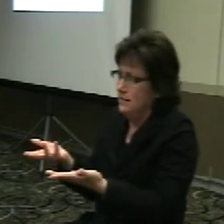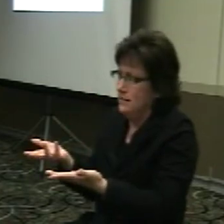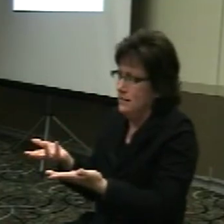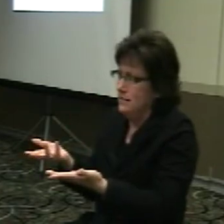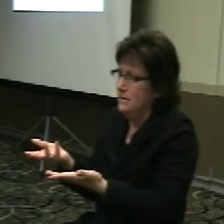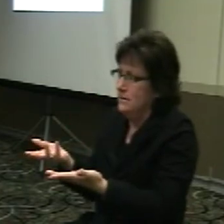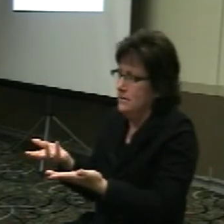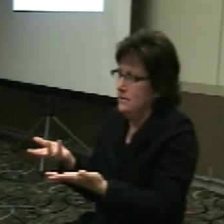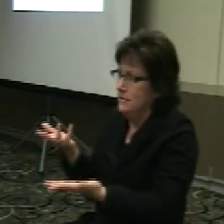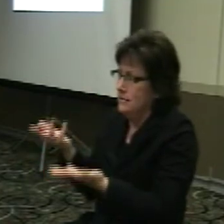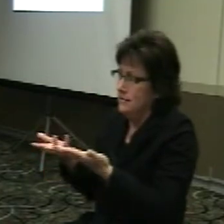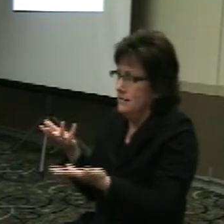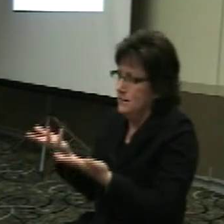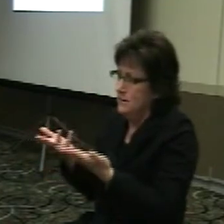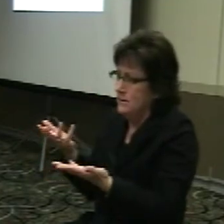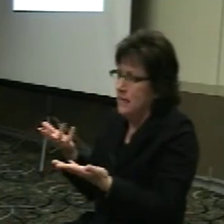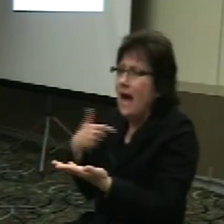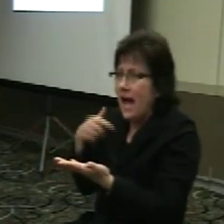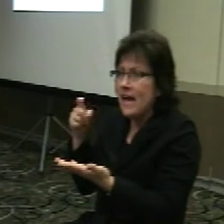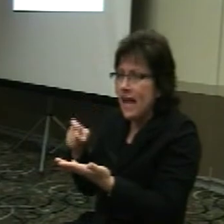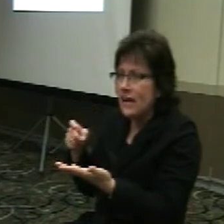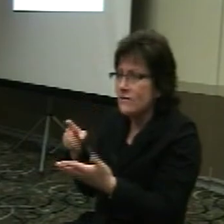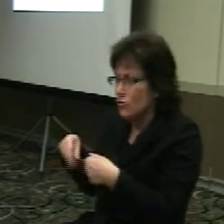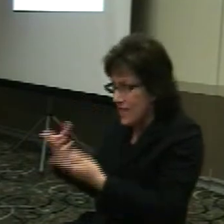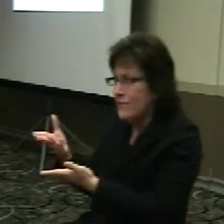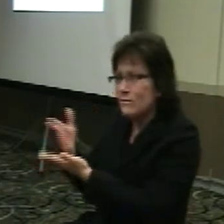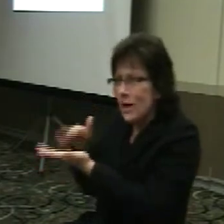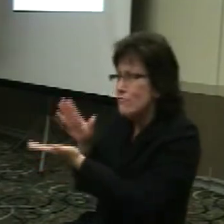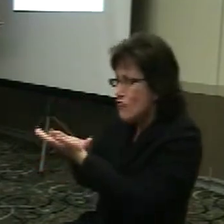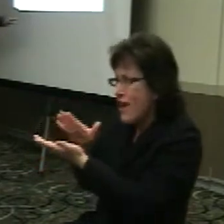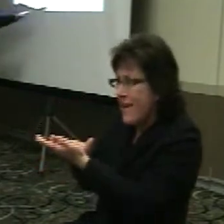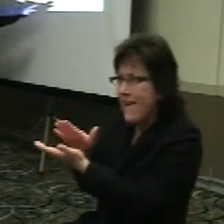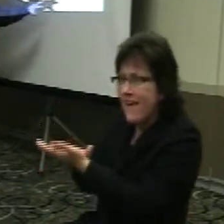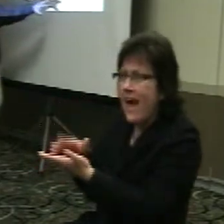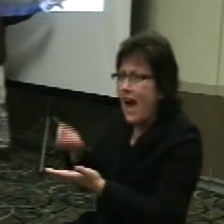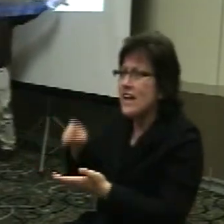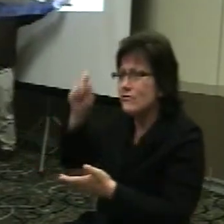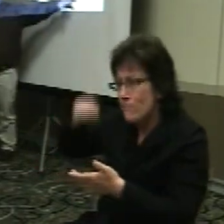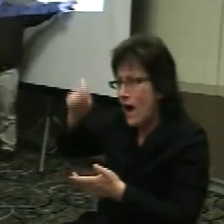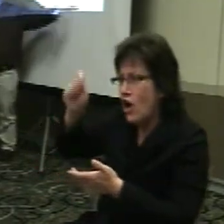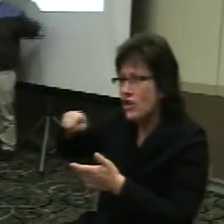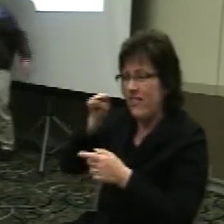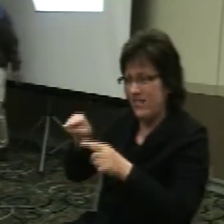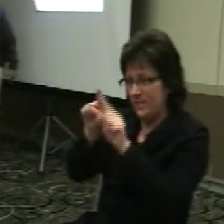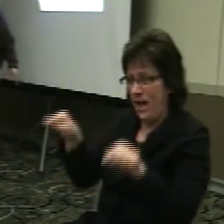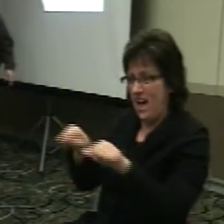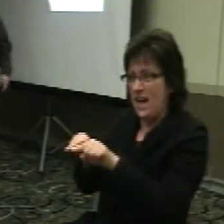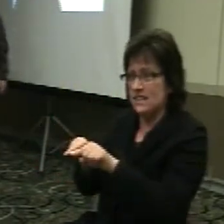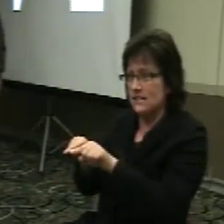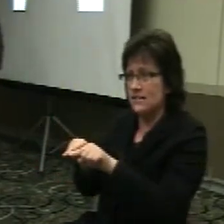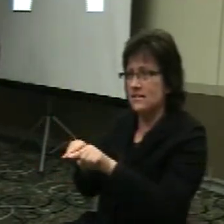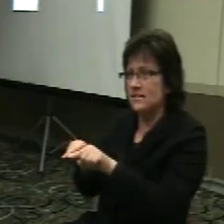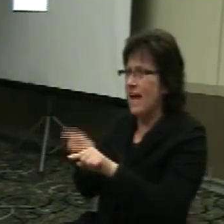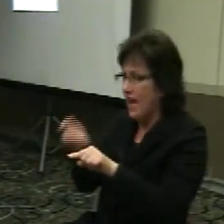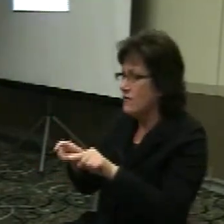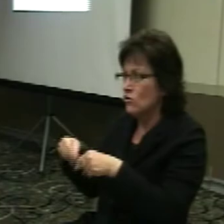Something he's doing right. All right? I've got to give him some praise. I've got to get some marks down in this box. So I come over